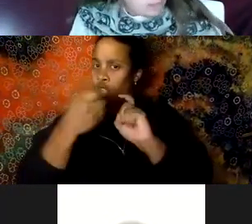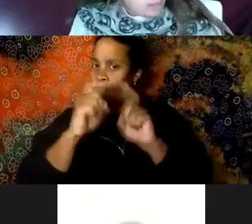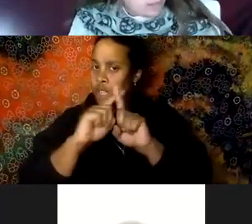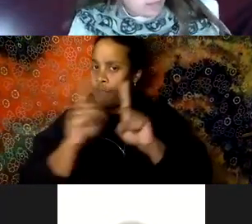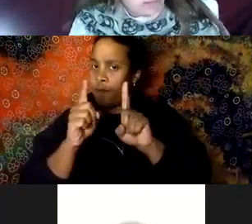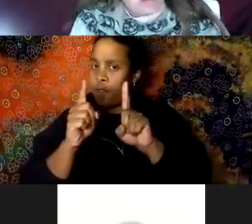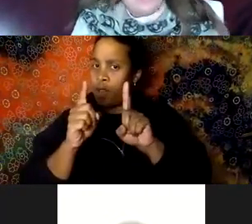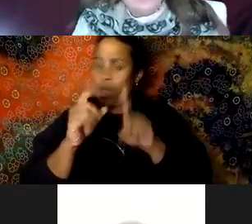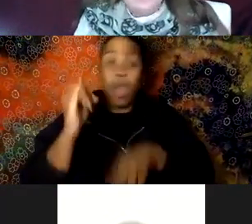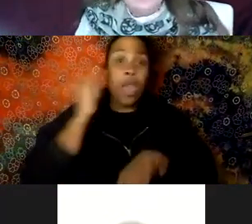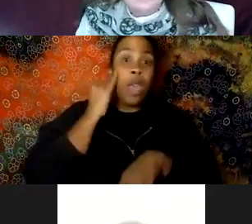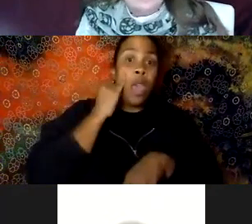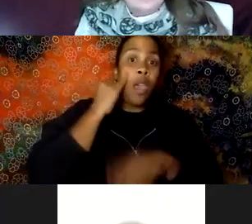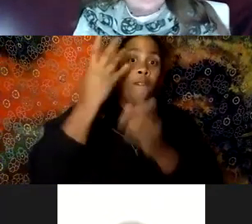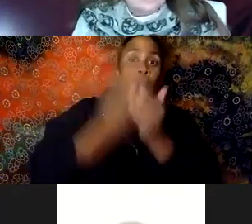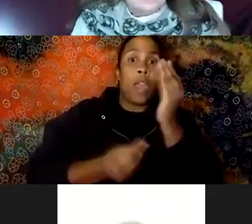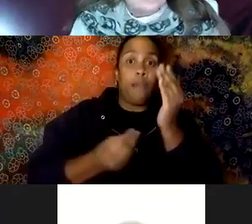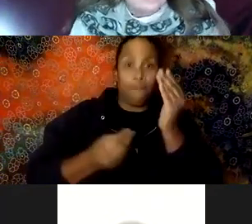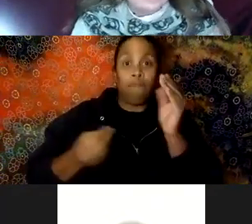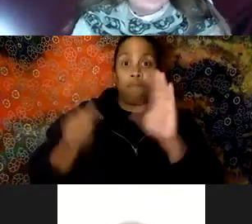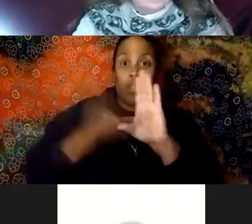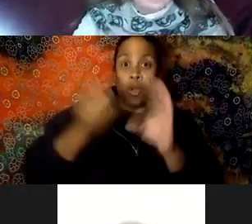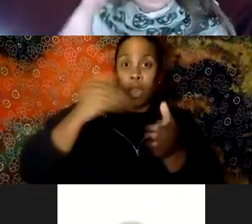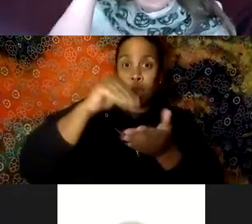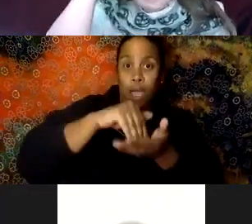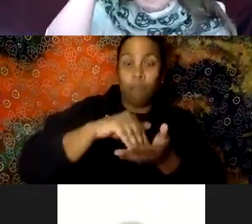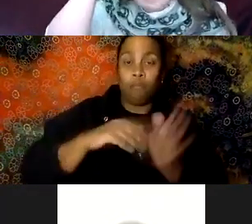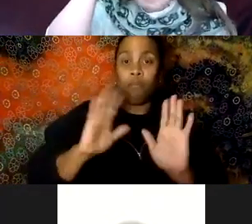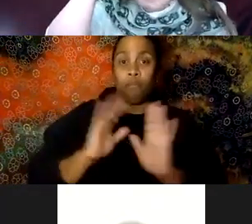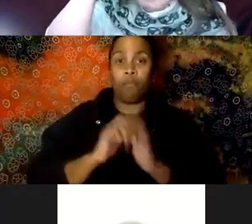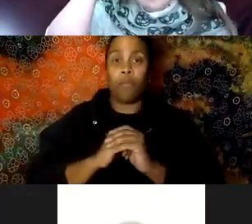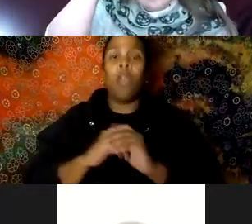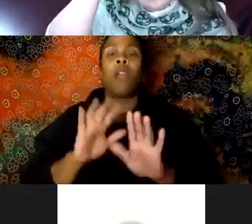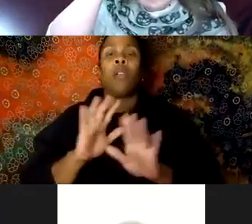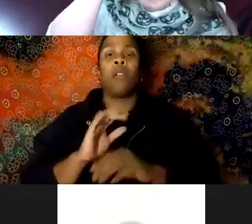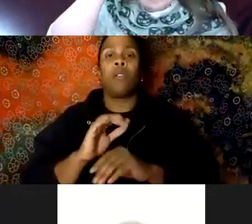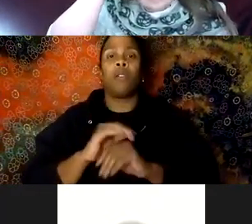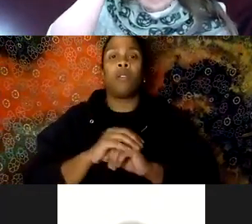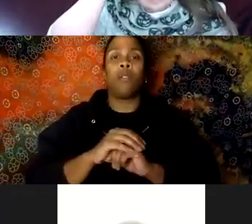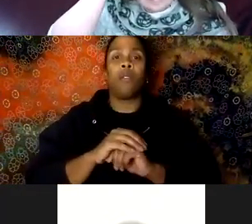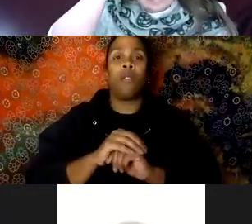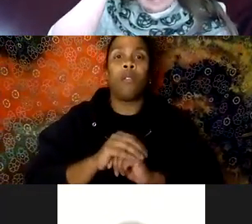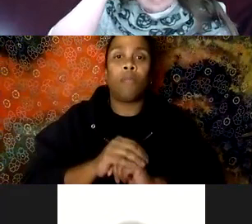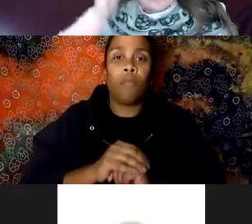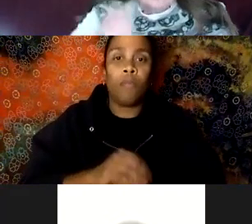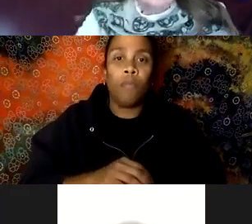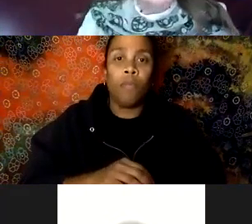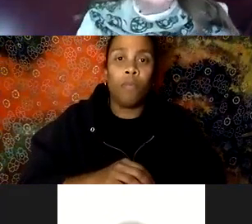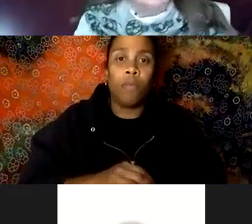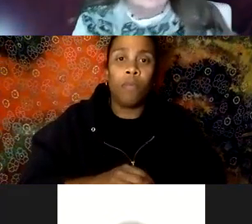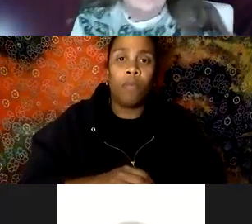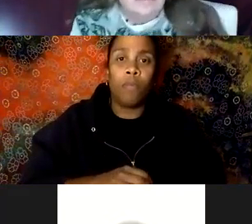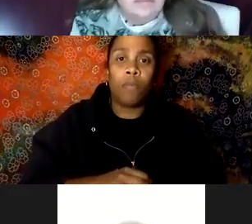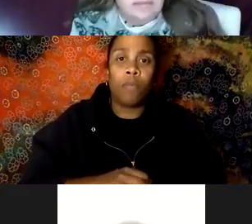you leave, come on back in just at joinmeweonline.com. It's a great way just to get back to the page with the buttons. You can click and come back